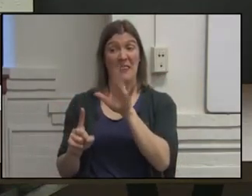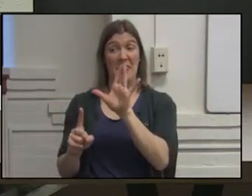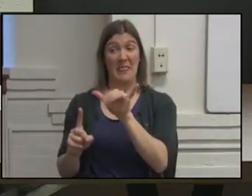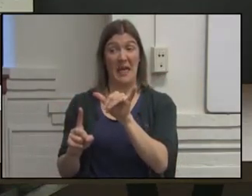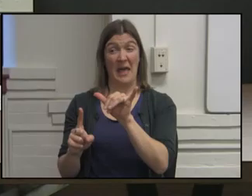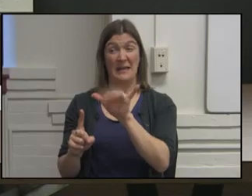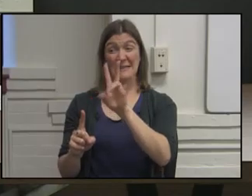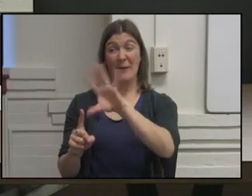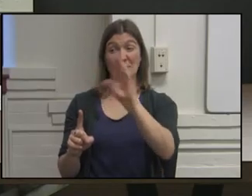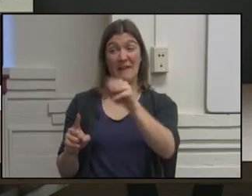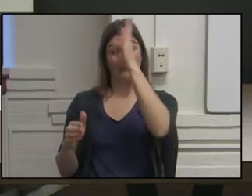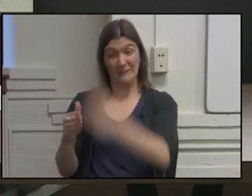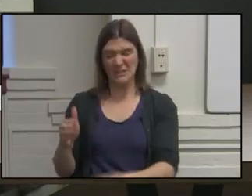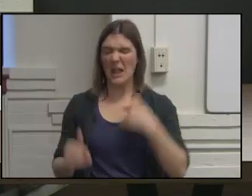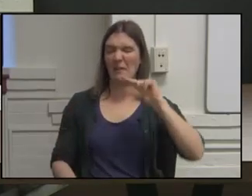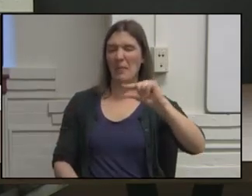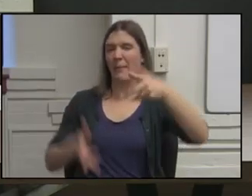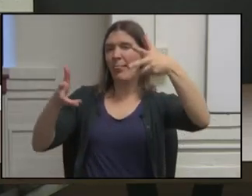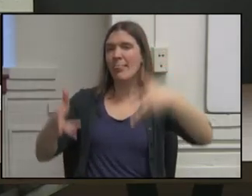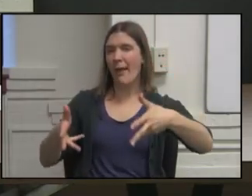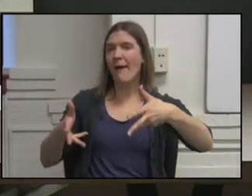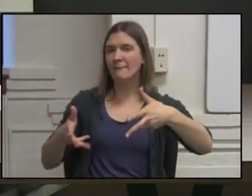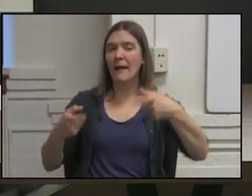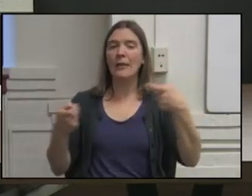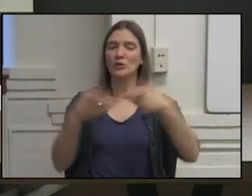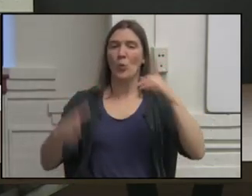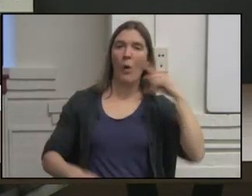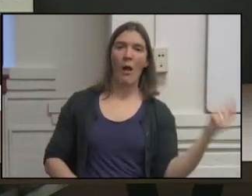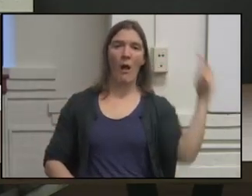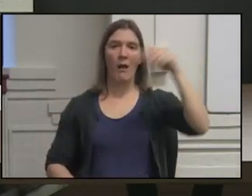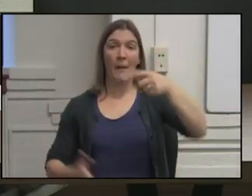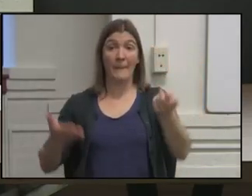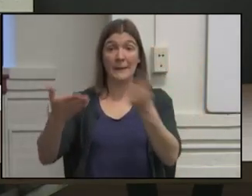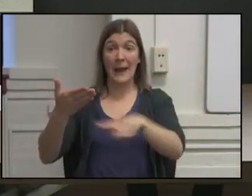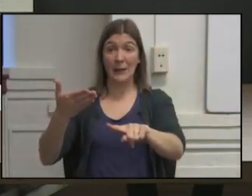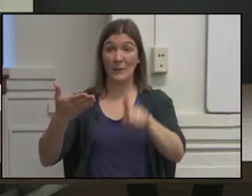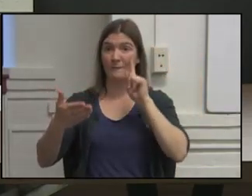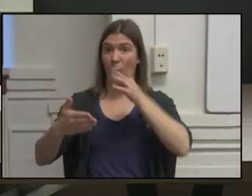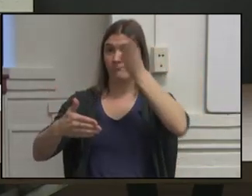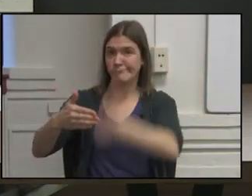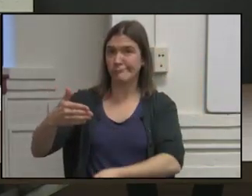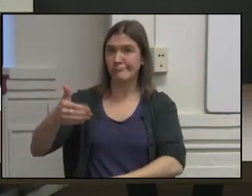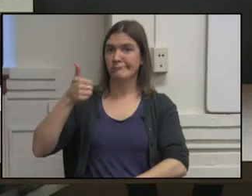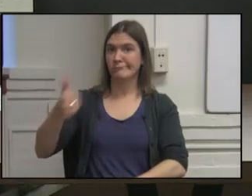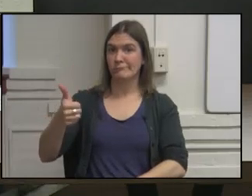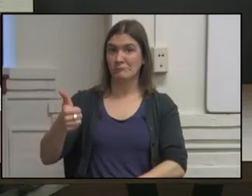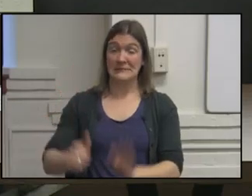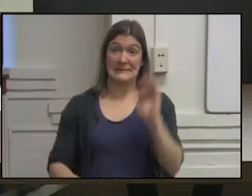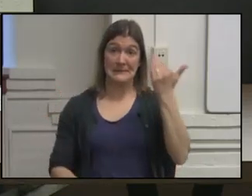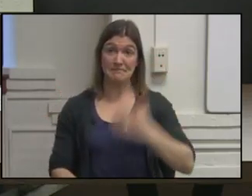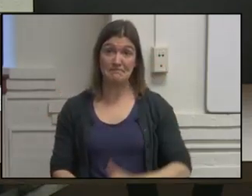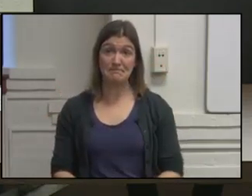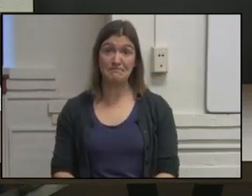maybe 75% complete. The electrician's supposed to come back next week, and I think he'll finish it then. Okay.